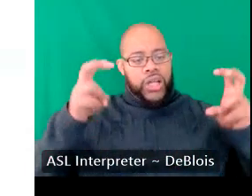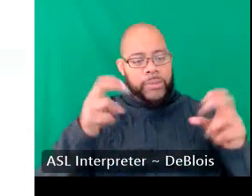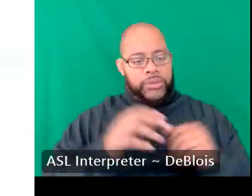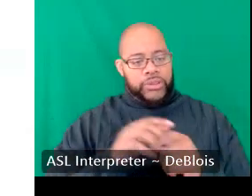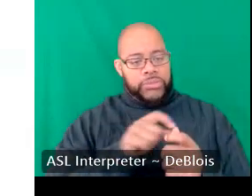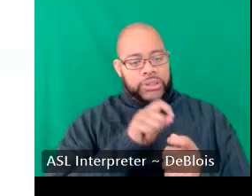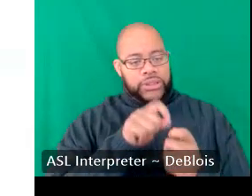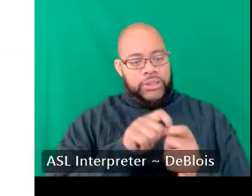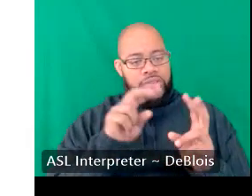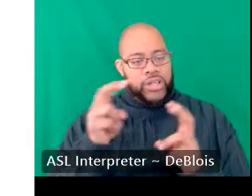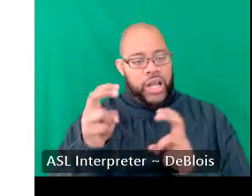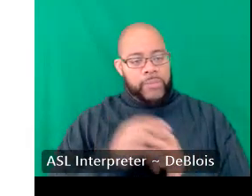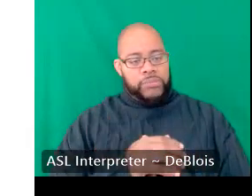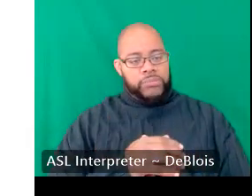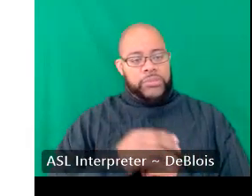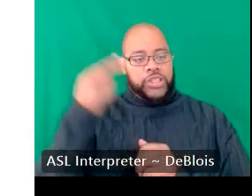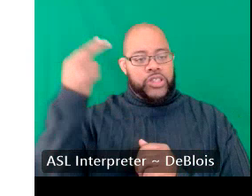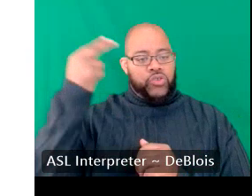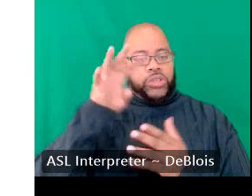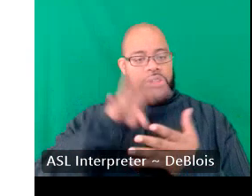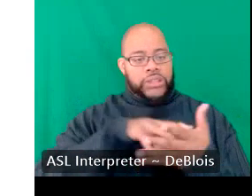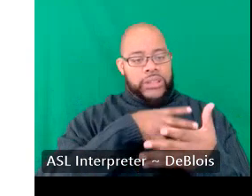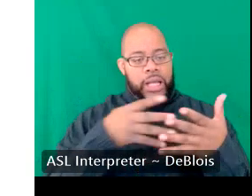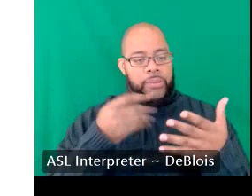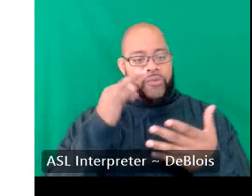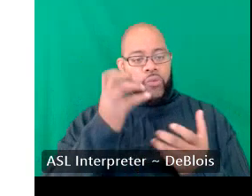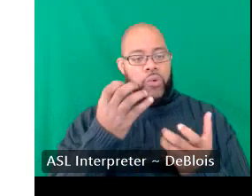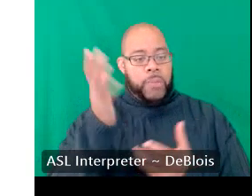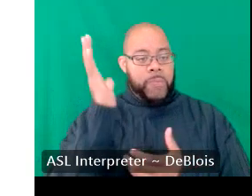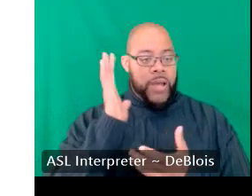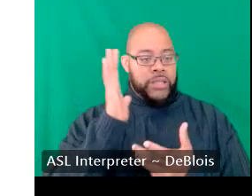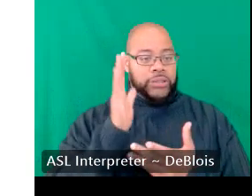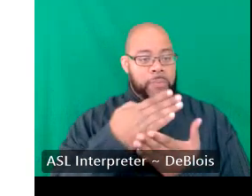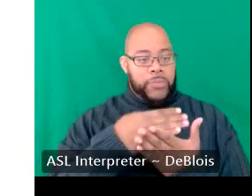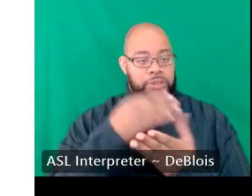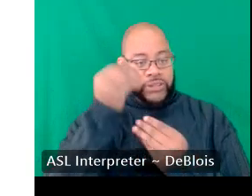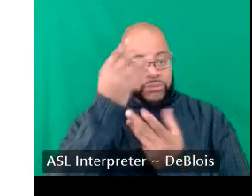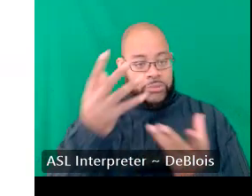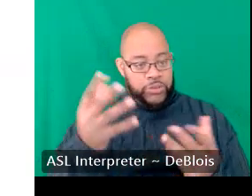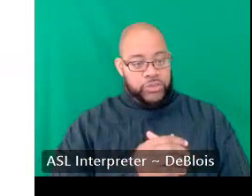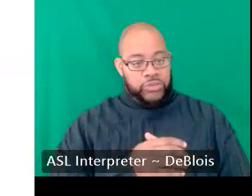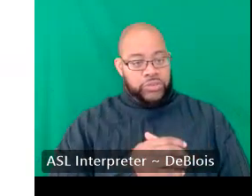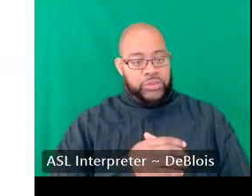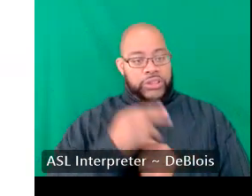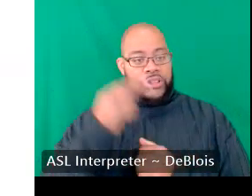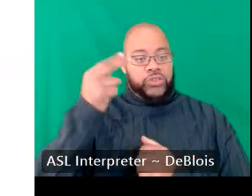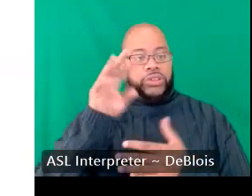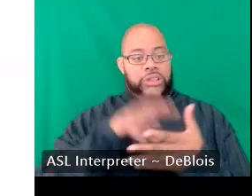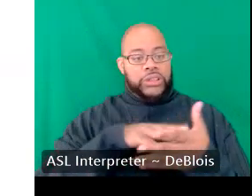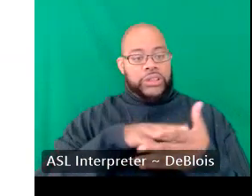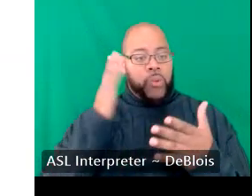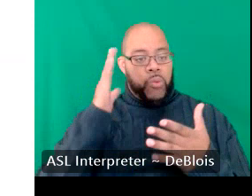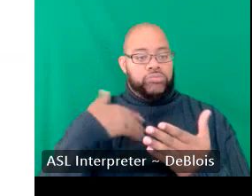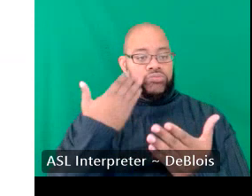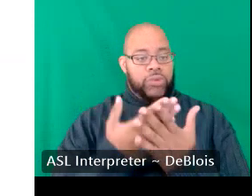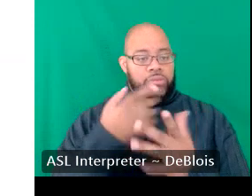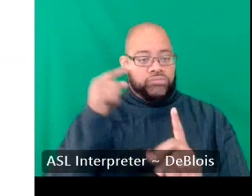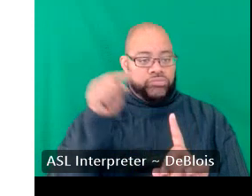topics. Historical tables. If you want past budget data, the historical tables volume will get you there.